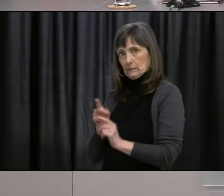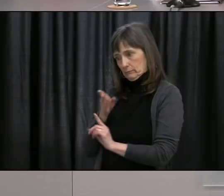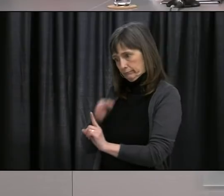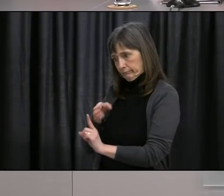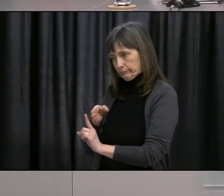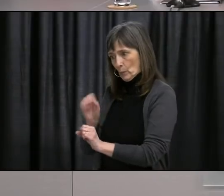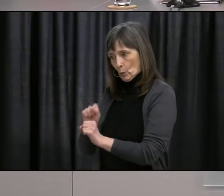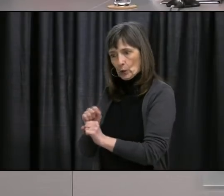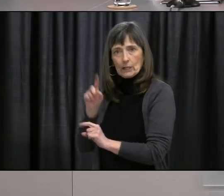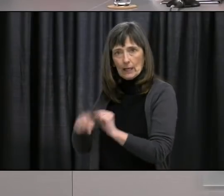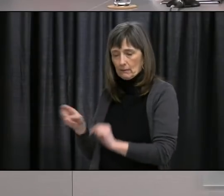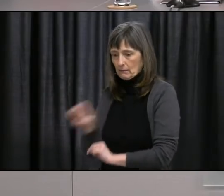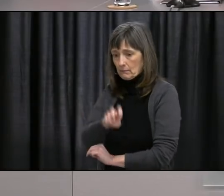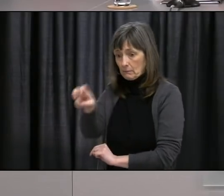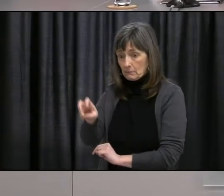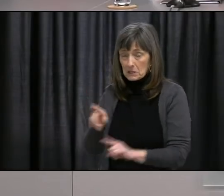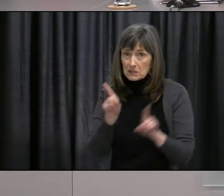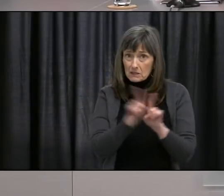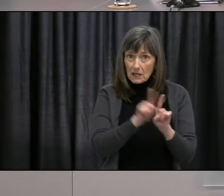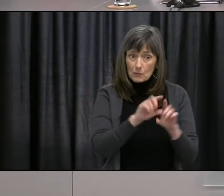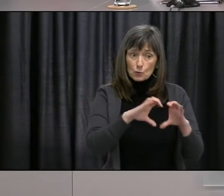not?